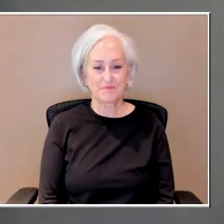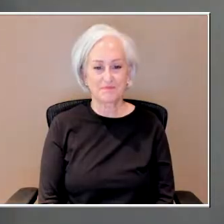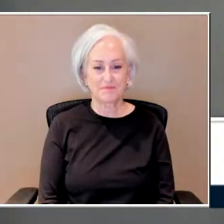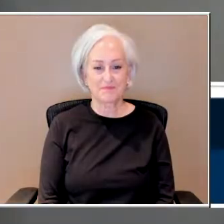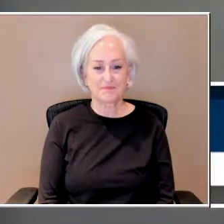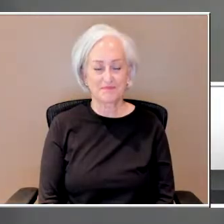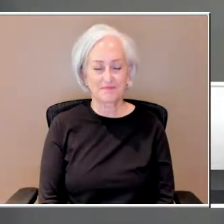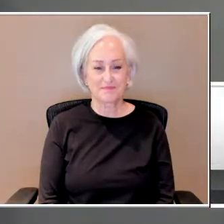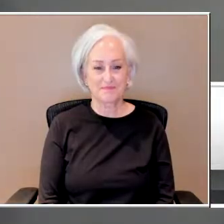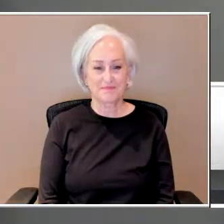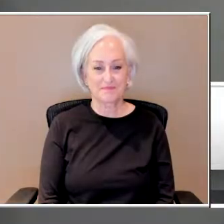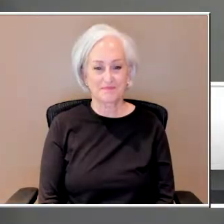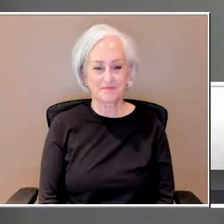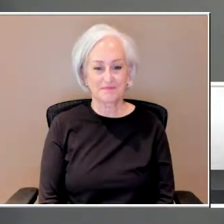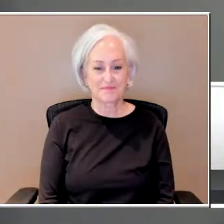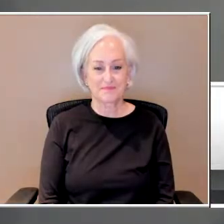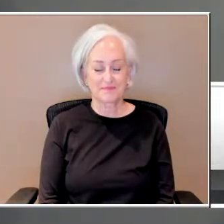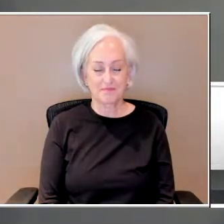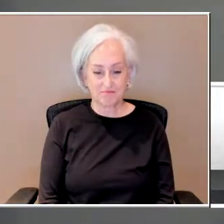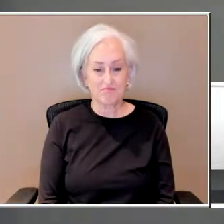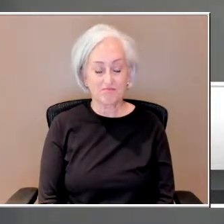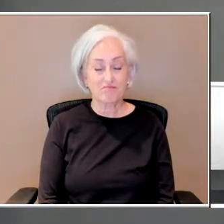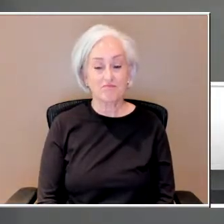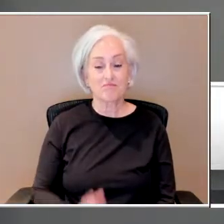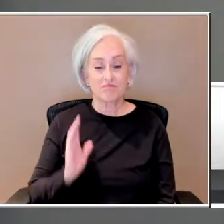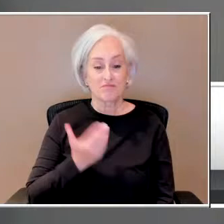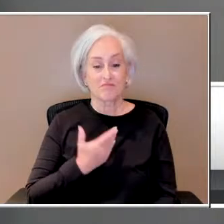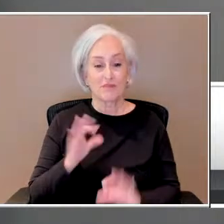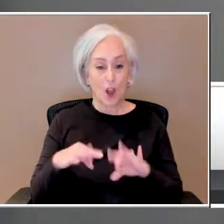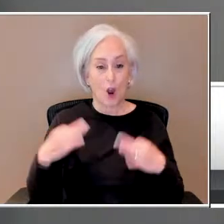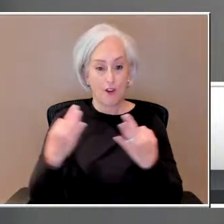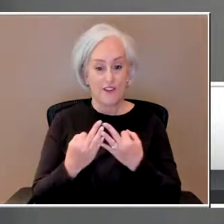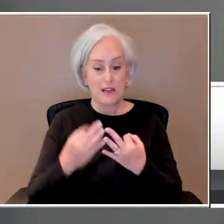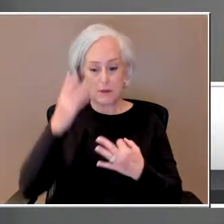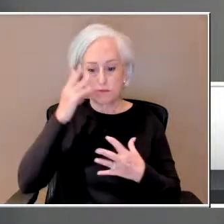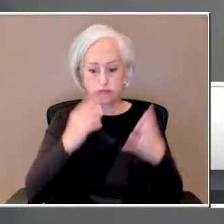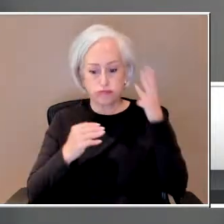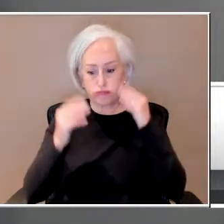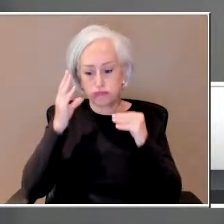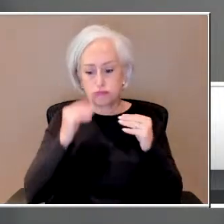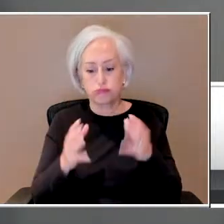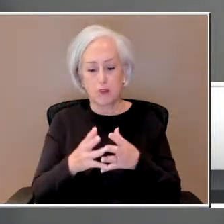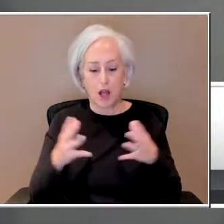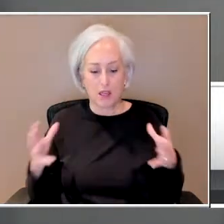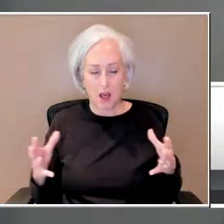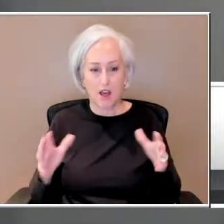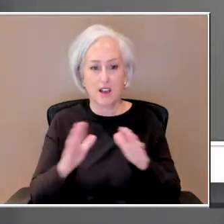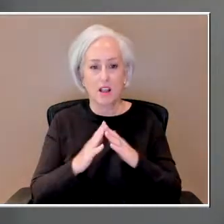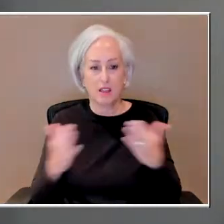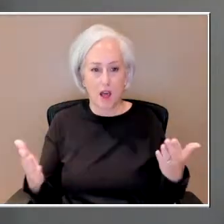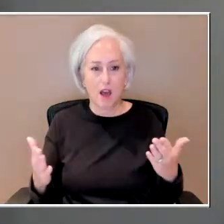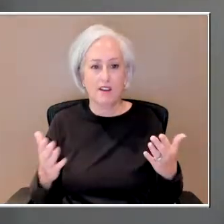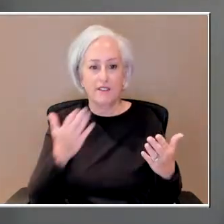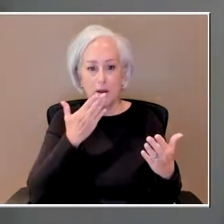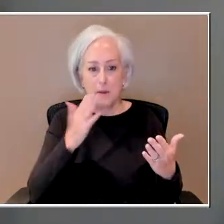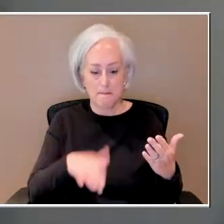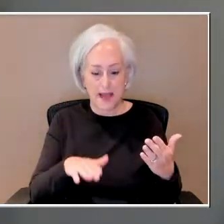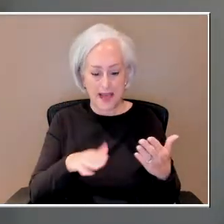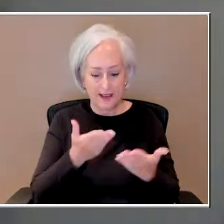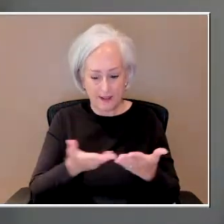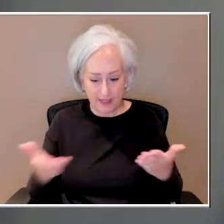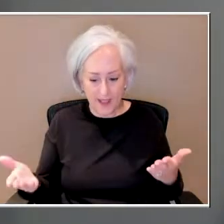I think, we, as a family, we've been through a lot. We've had a lot of hardships. We've dealt with a lot of